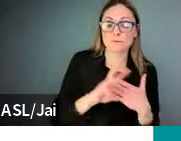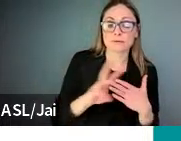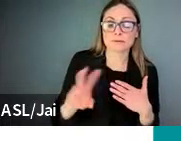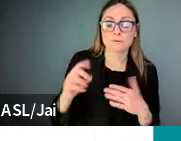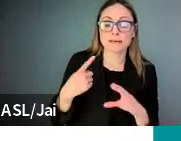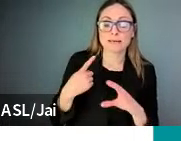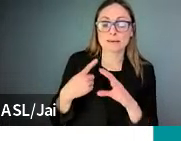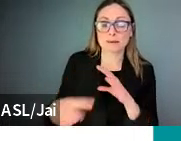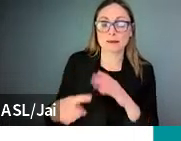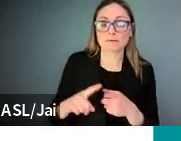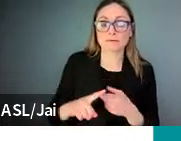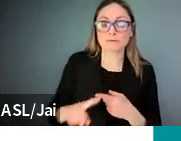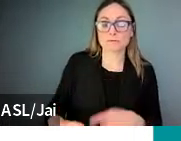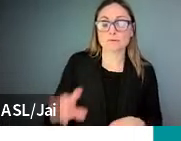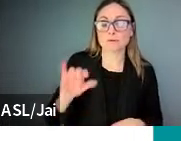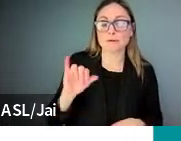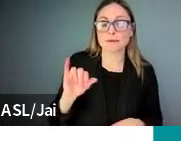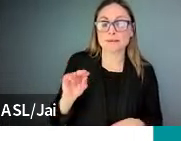to